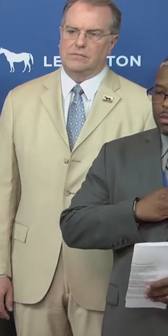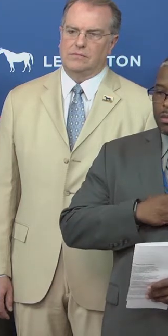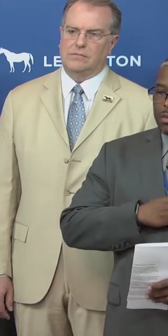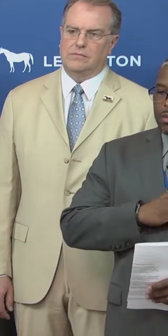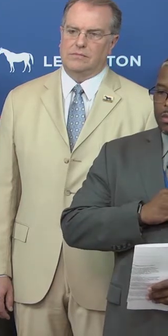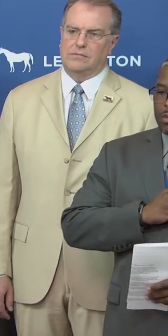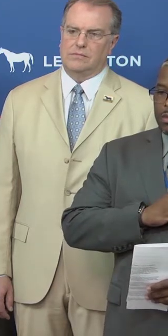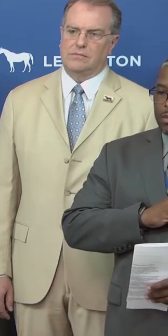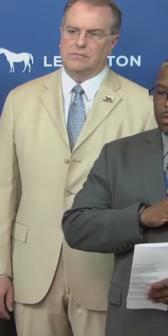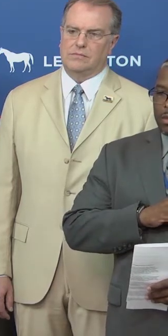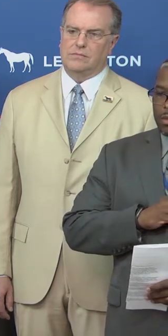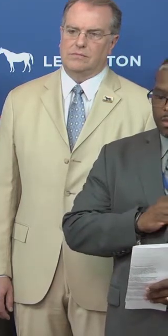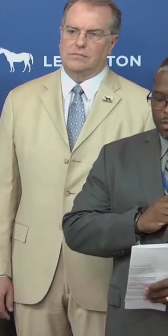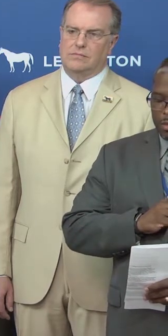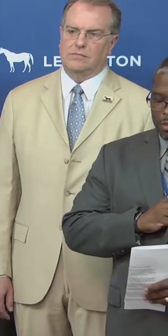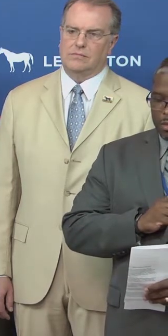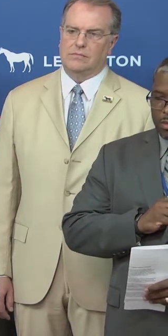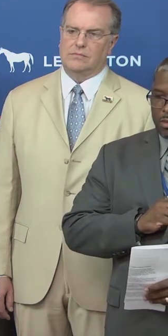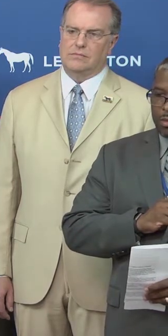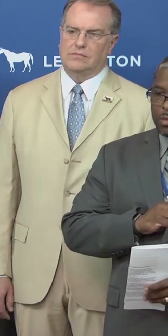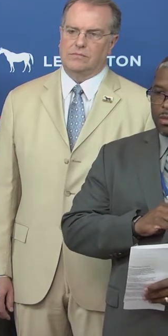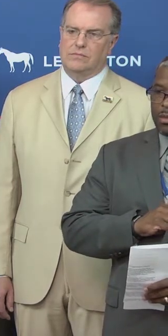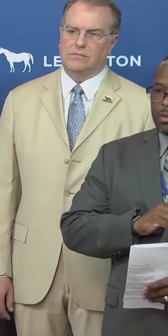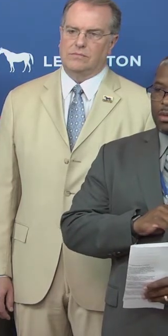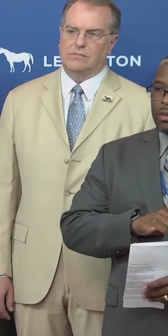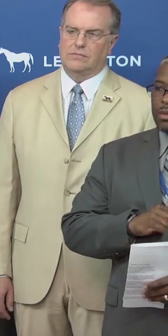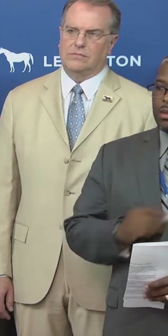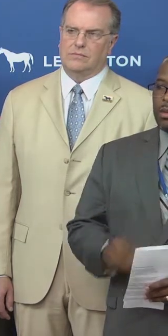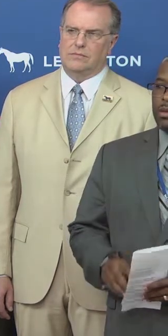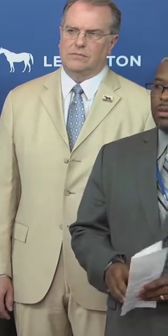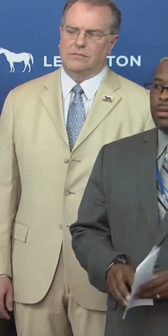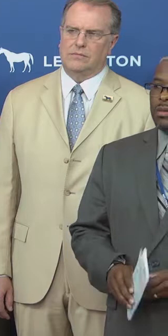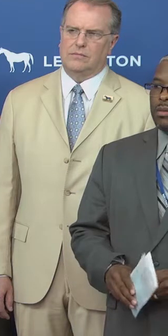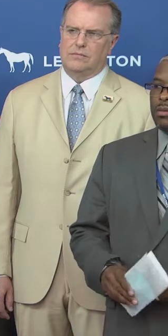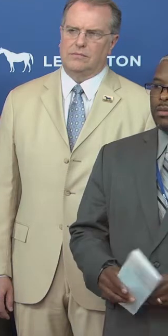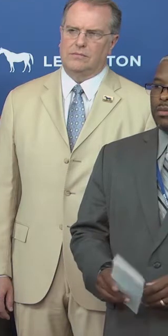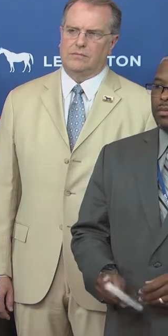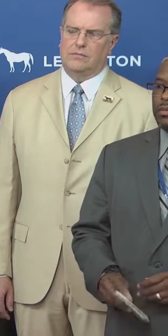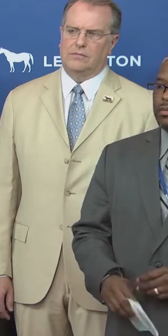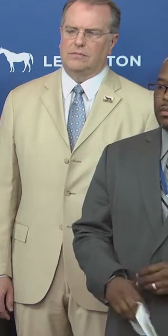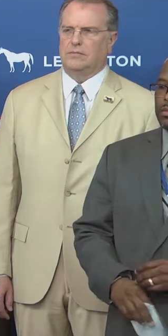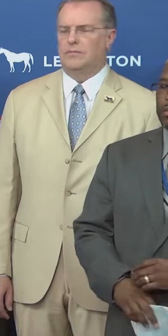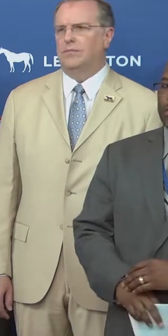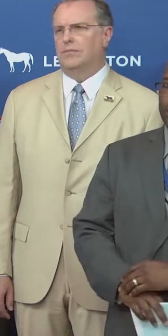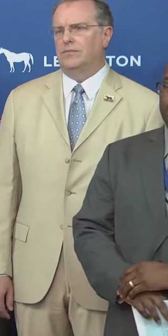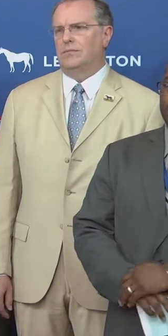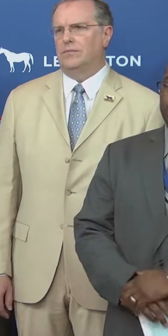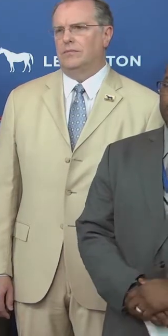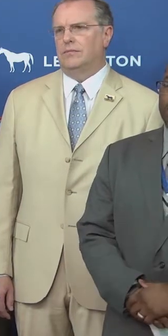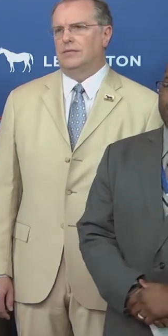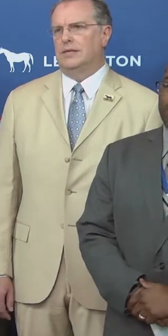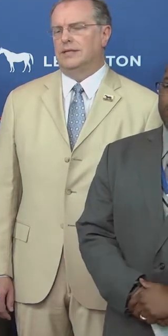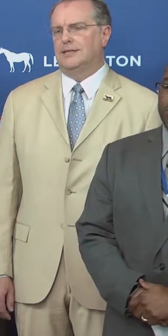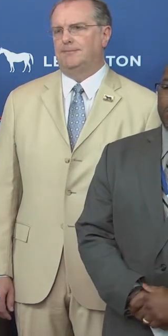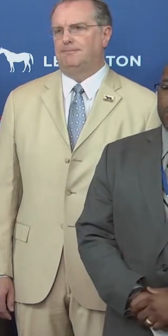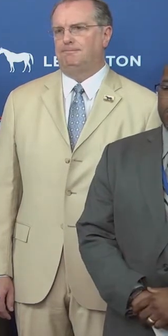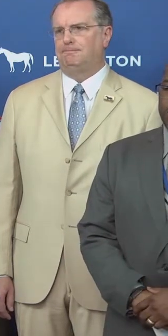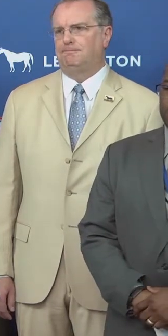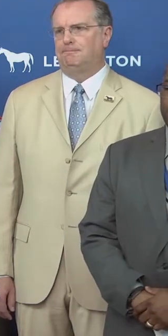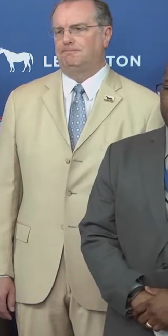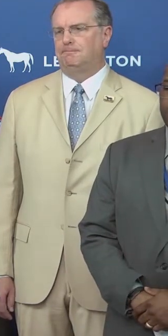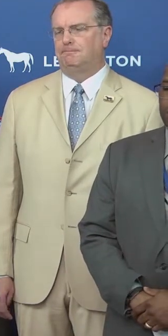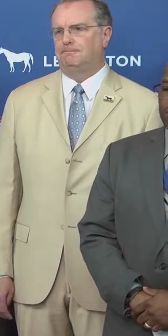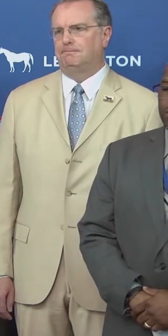development. Now, we are creating a task force that will look at some of the same issues, but have a broader scope and a wider range